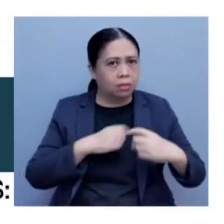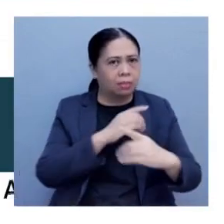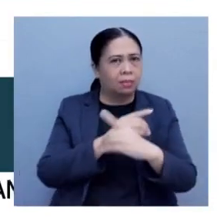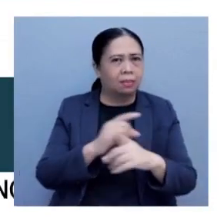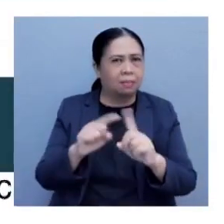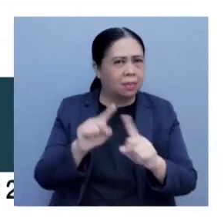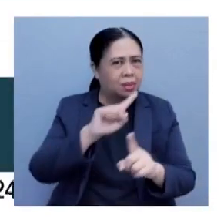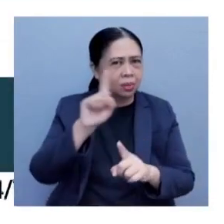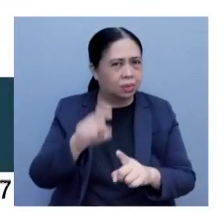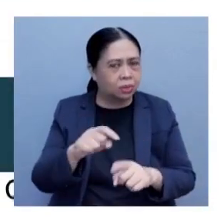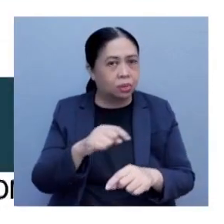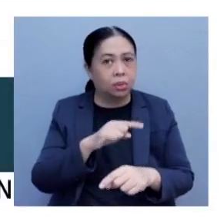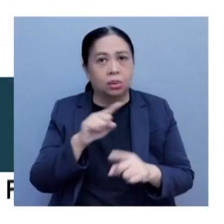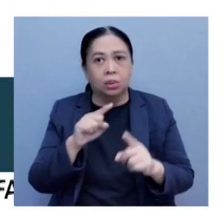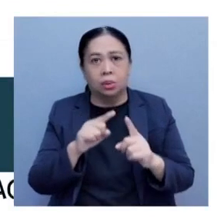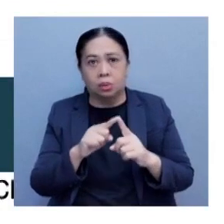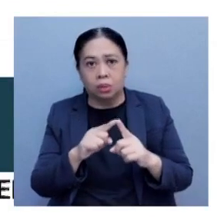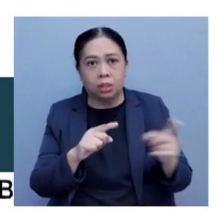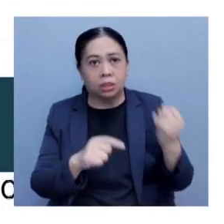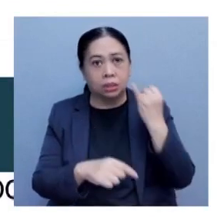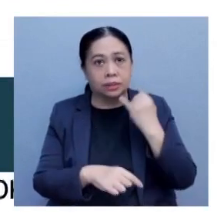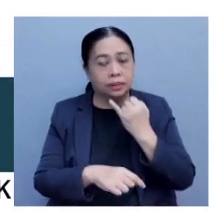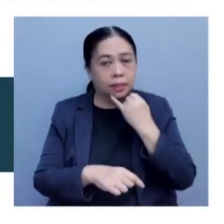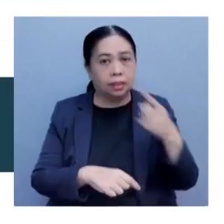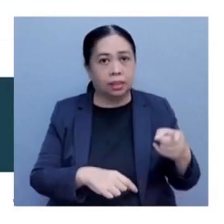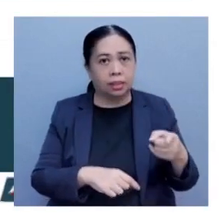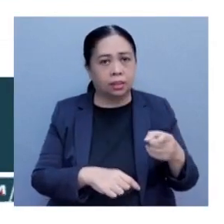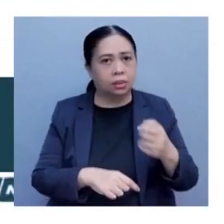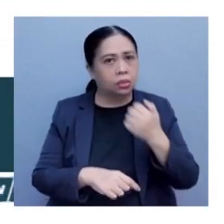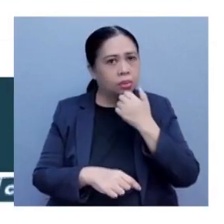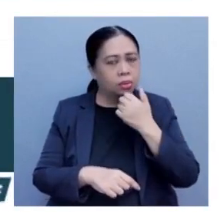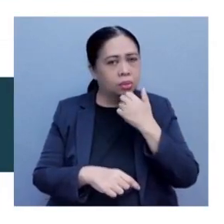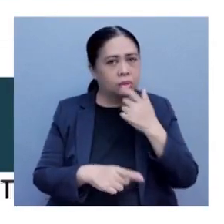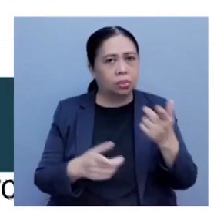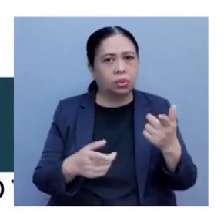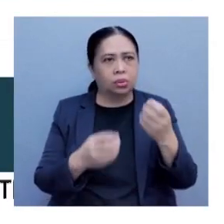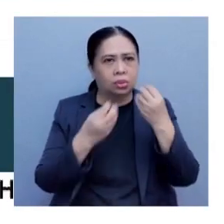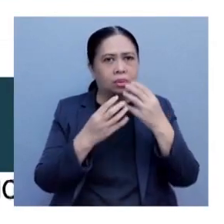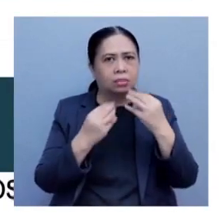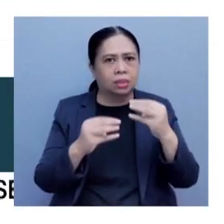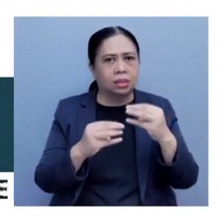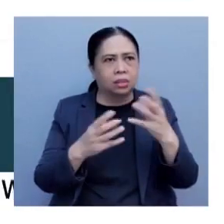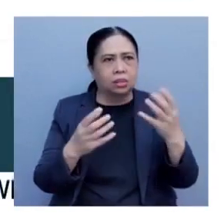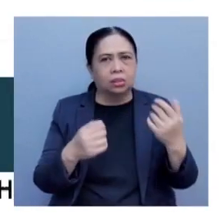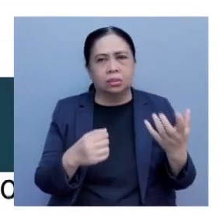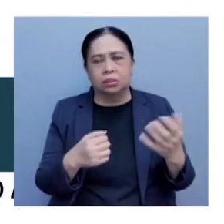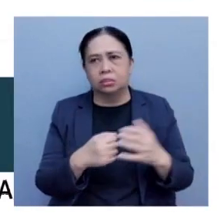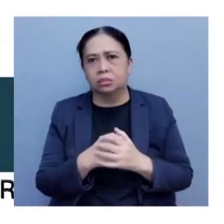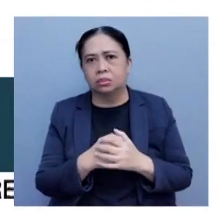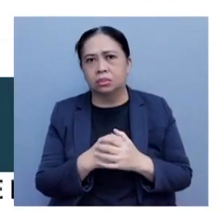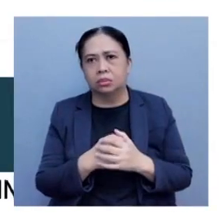this, when Israel wrongly read this message and they went,